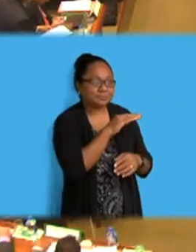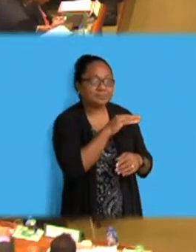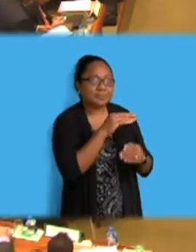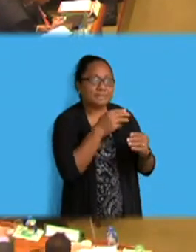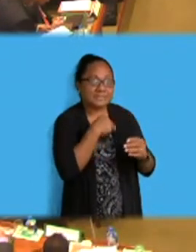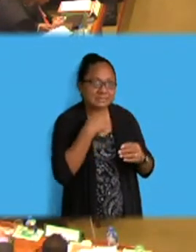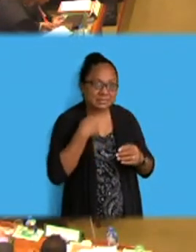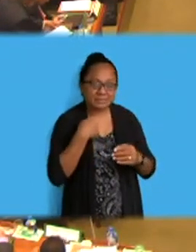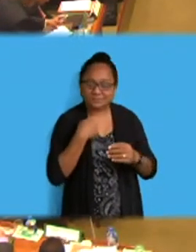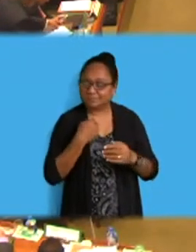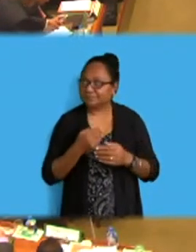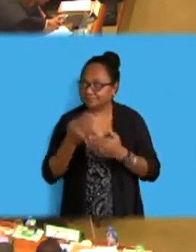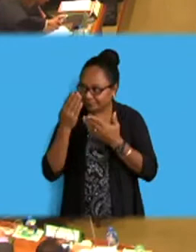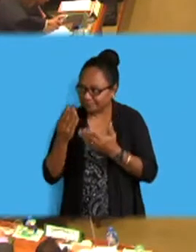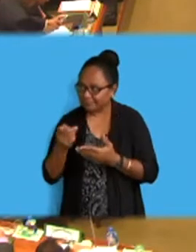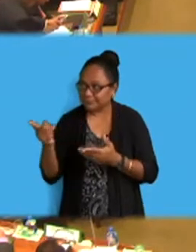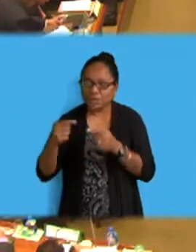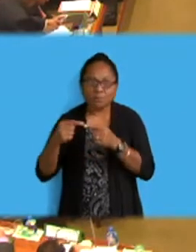I want to thank